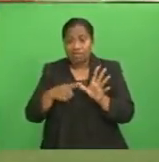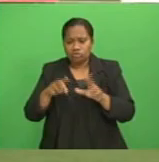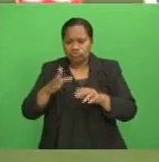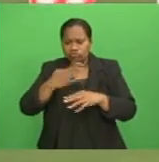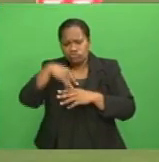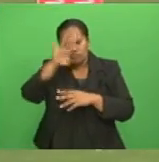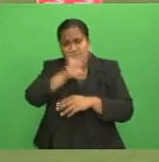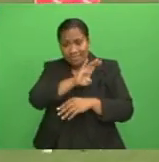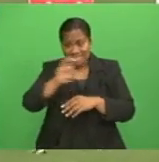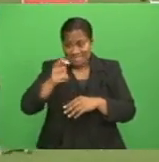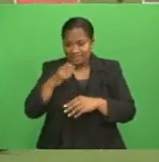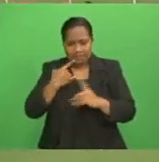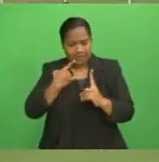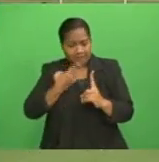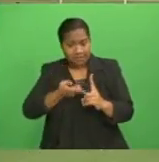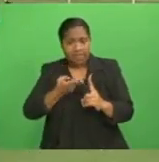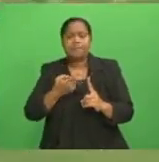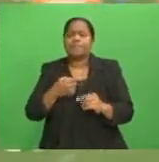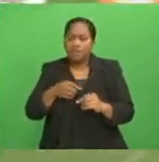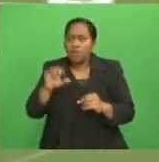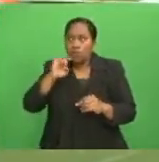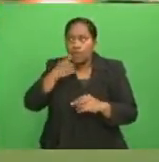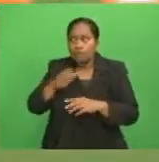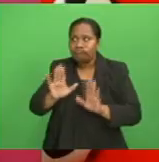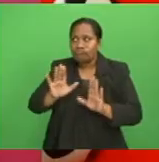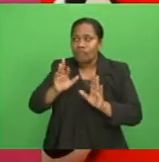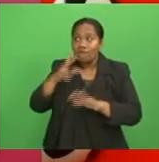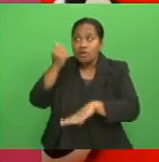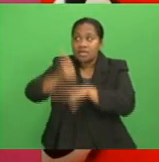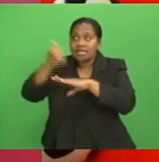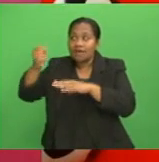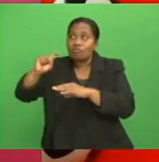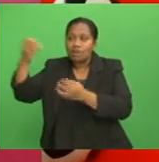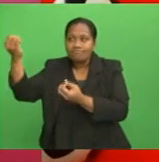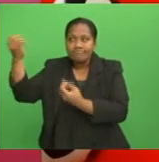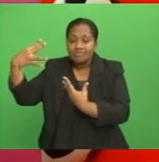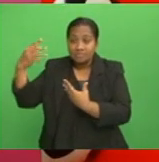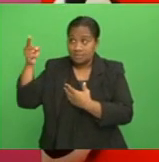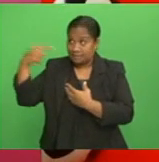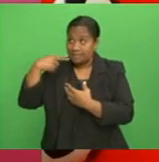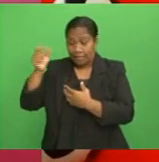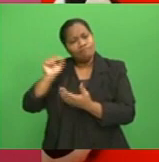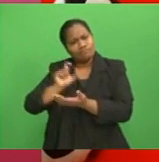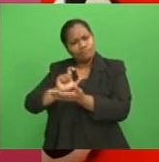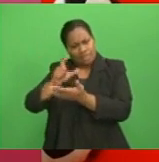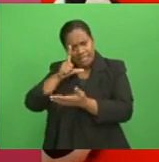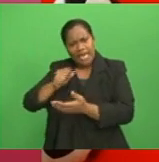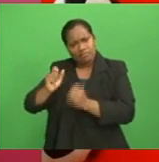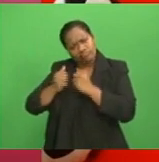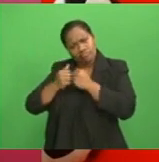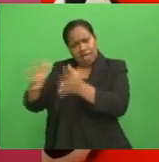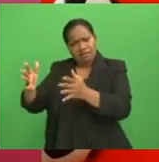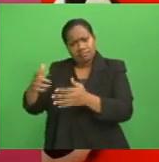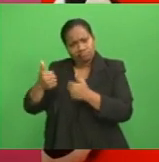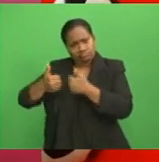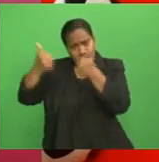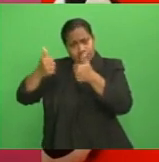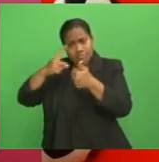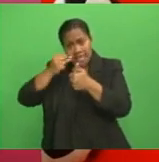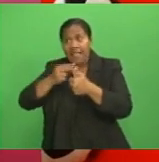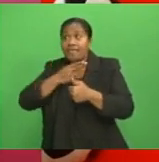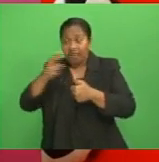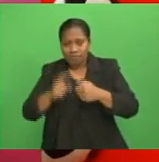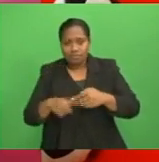they will only act on government directives. And if the government gives all clear, then we will continue with our program.